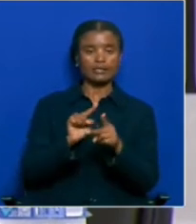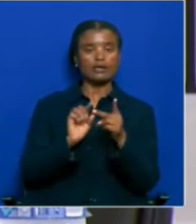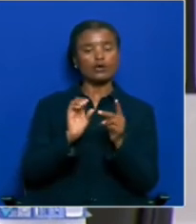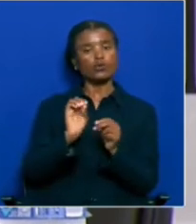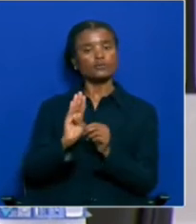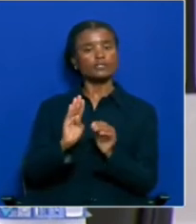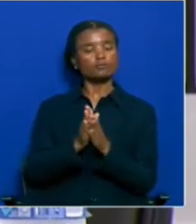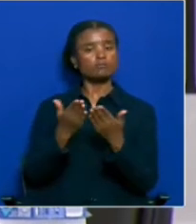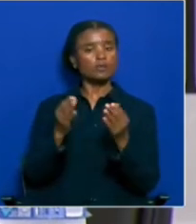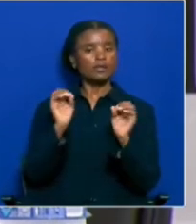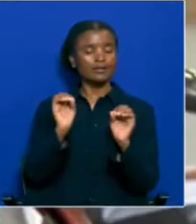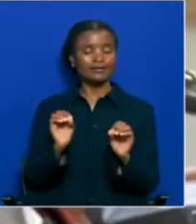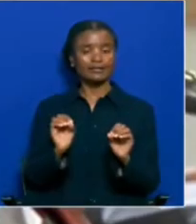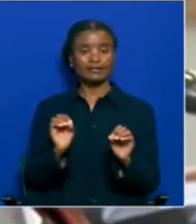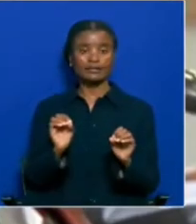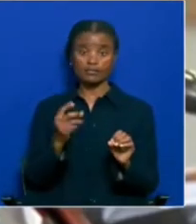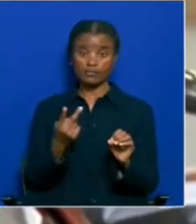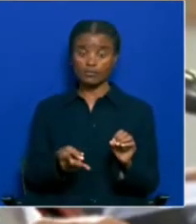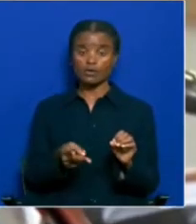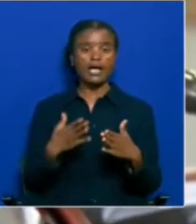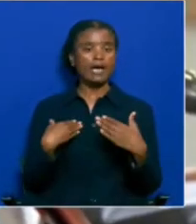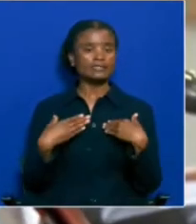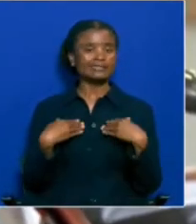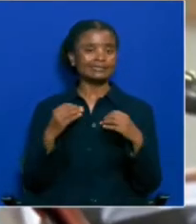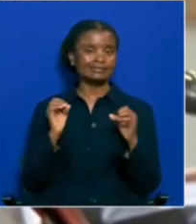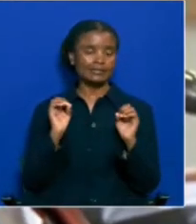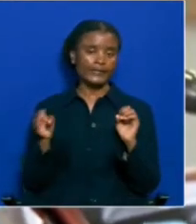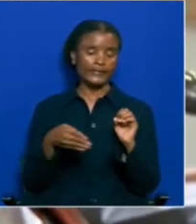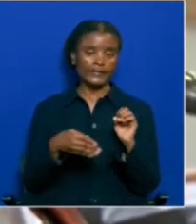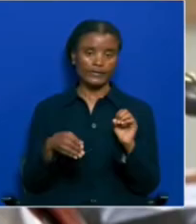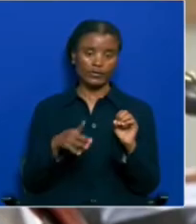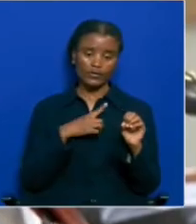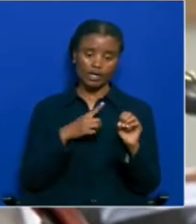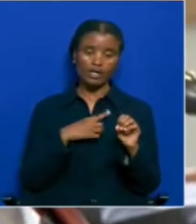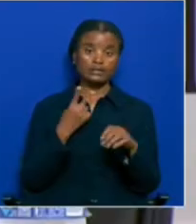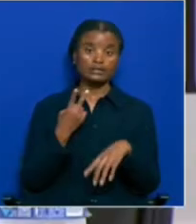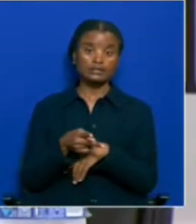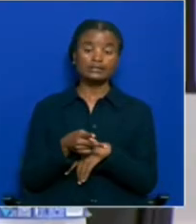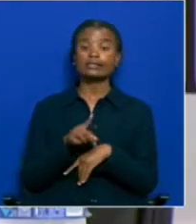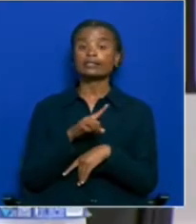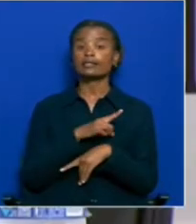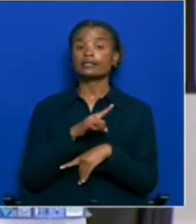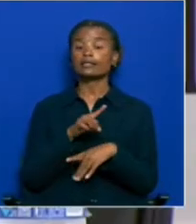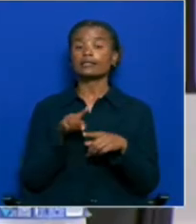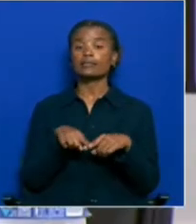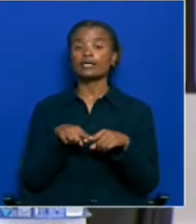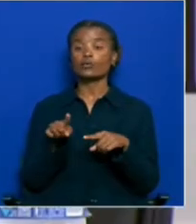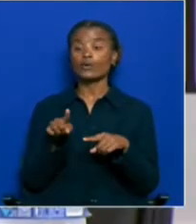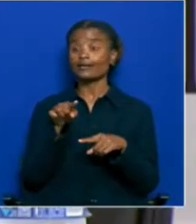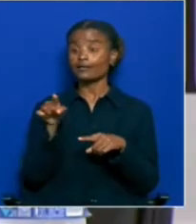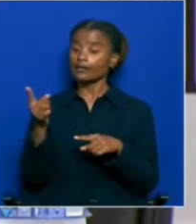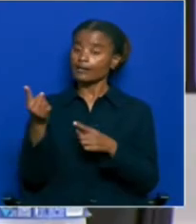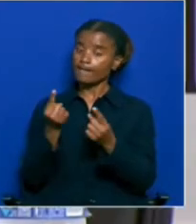was not there. You see, you only depend when they reported. You see, that's why sometimes you'll